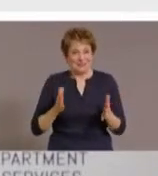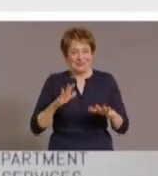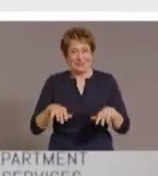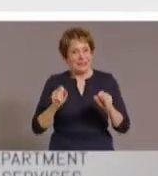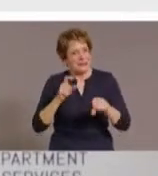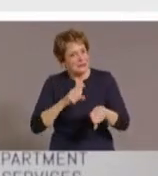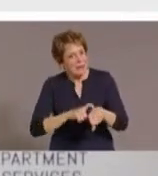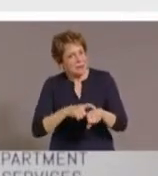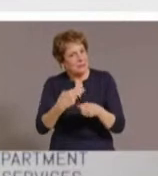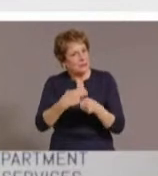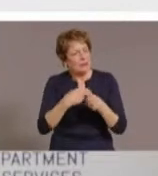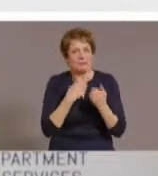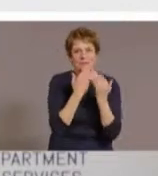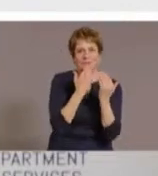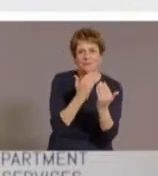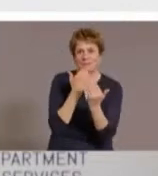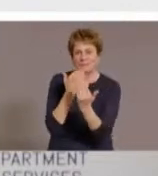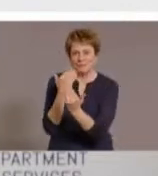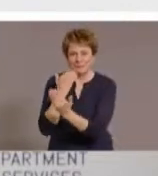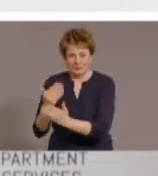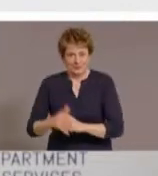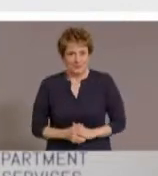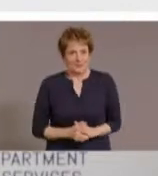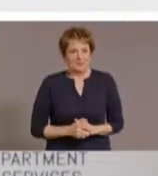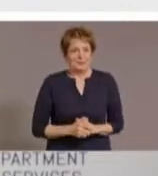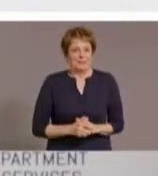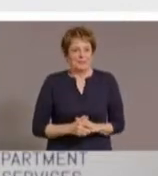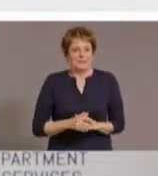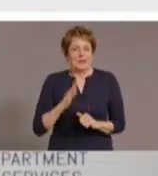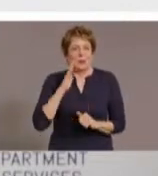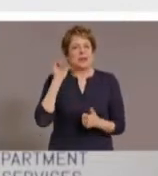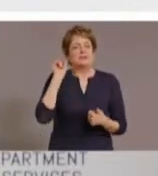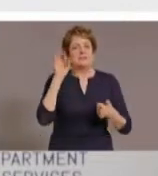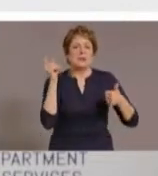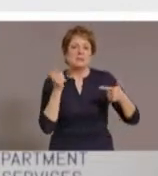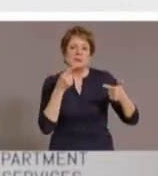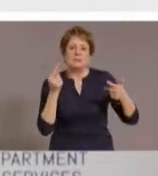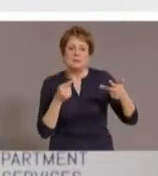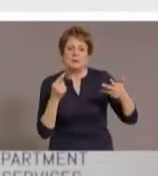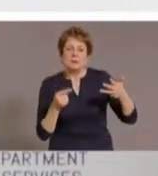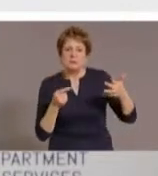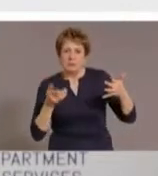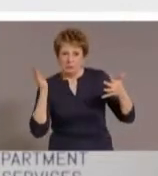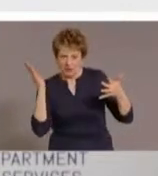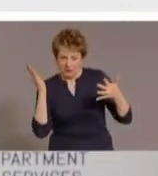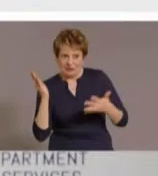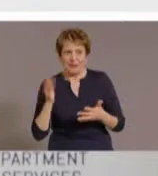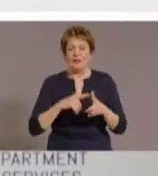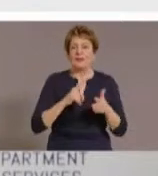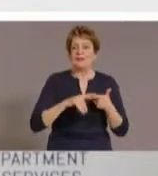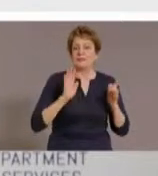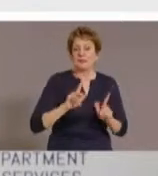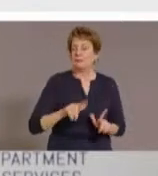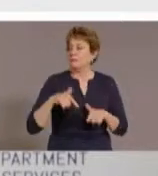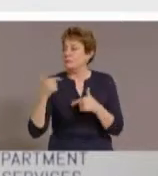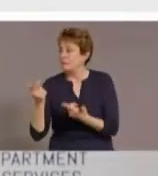us today. As usual, I will give a brief presentation and then I will turn it over for questions.